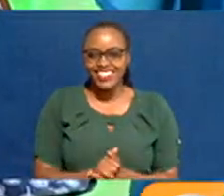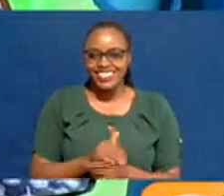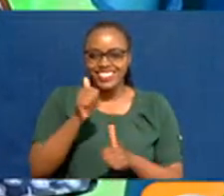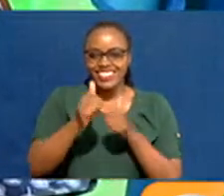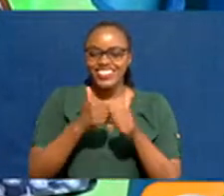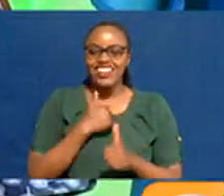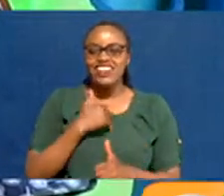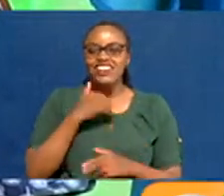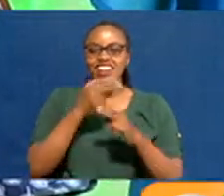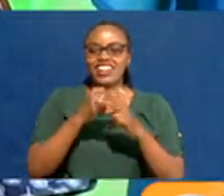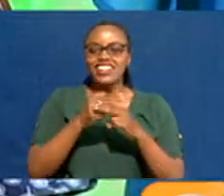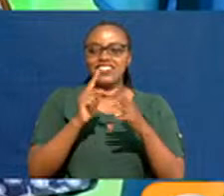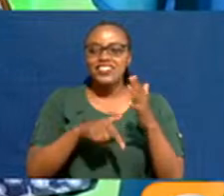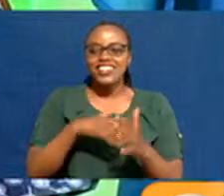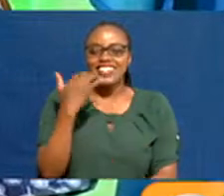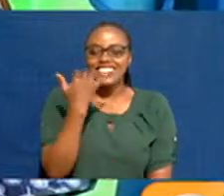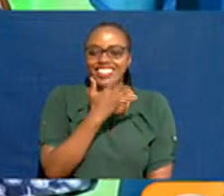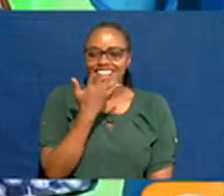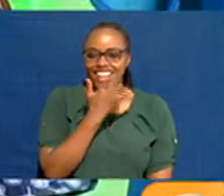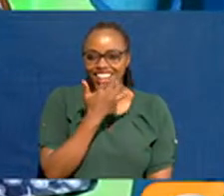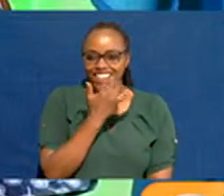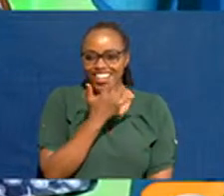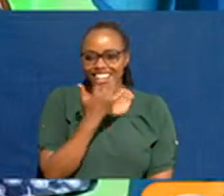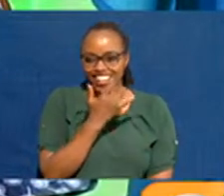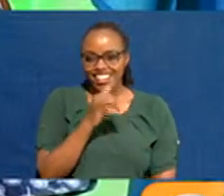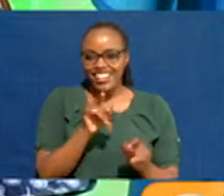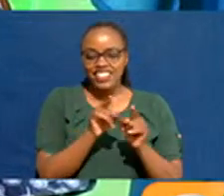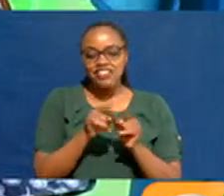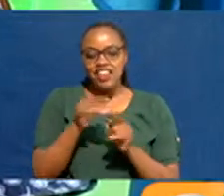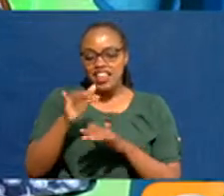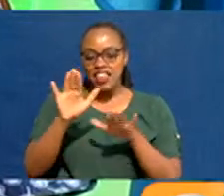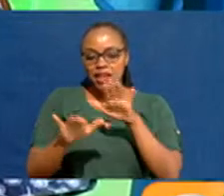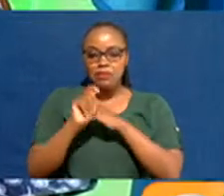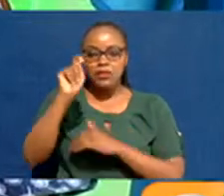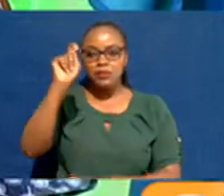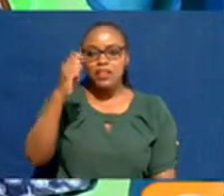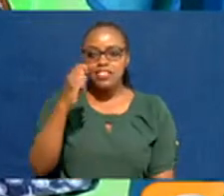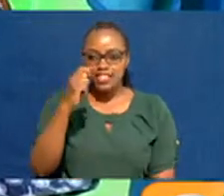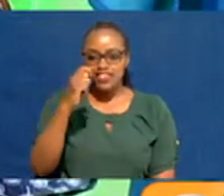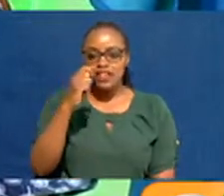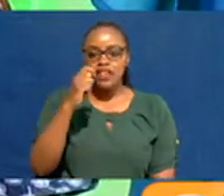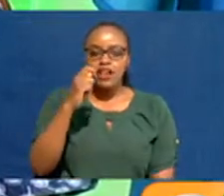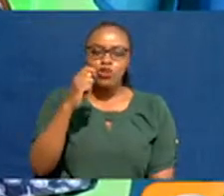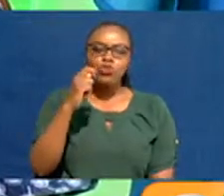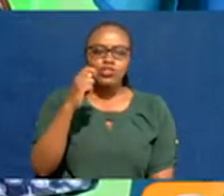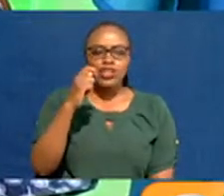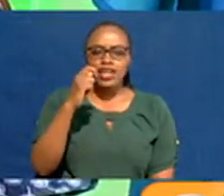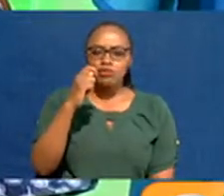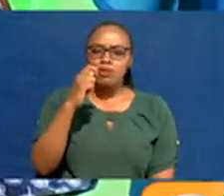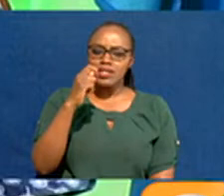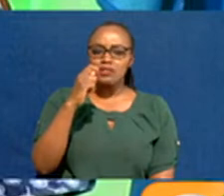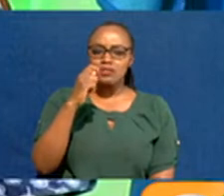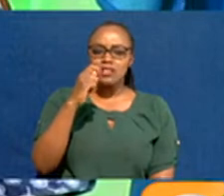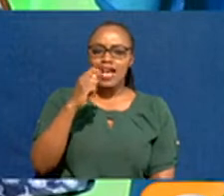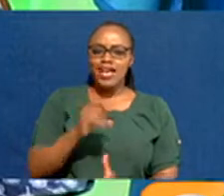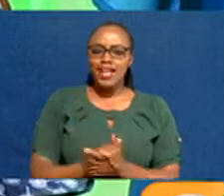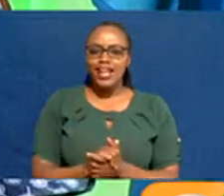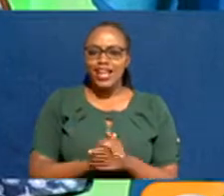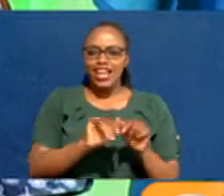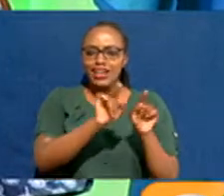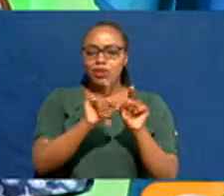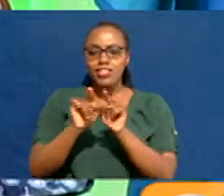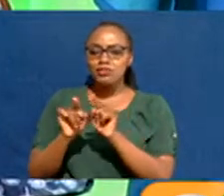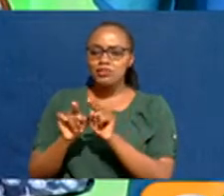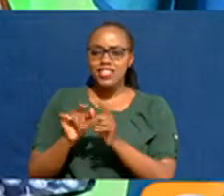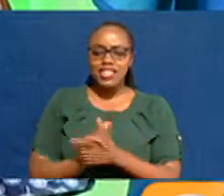Rigathi Gachagua, Deputy President of the Republic of Kenya. As an African elder, I cannot start speaking before welcoming you to my